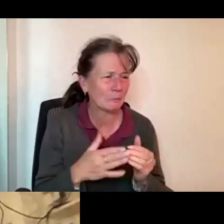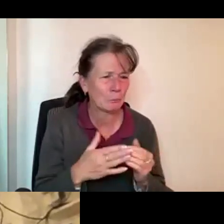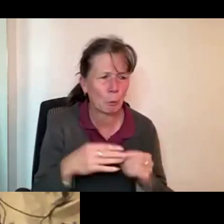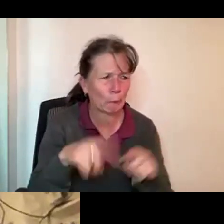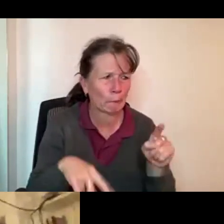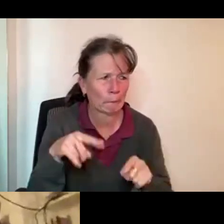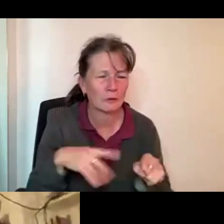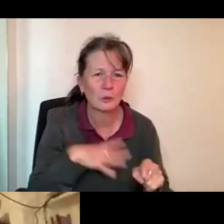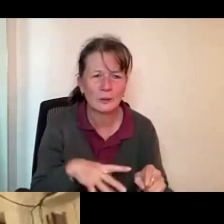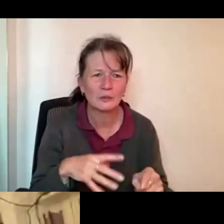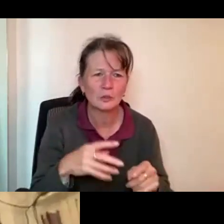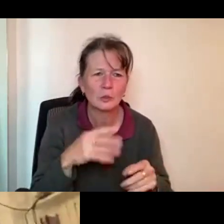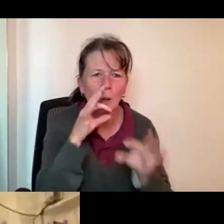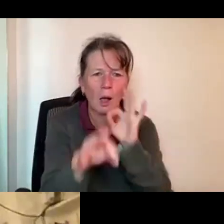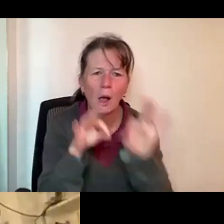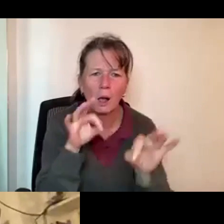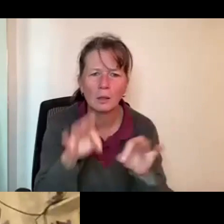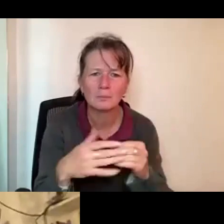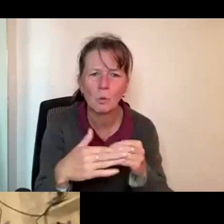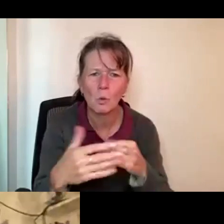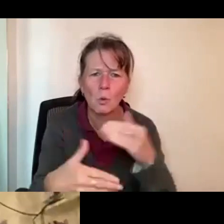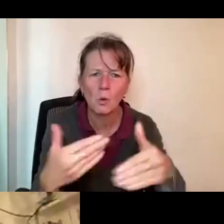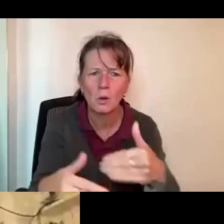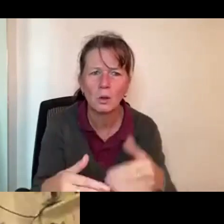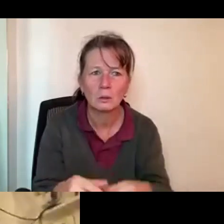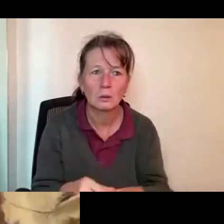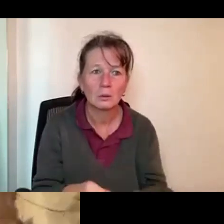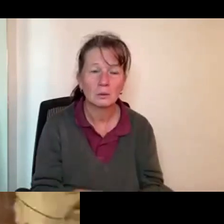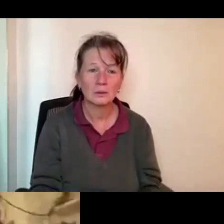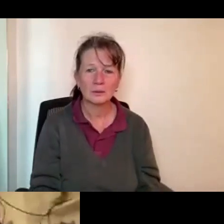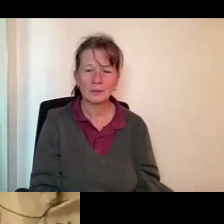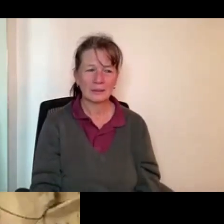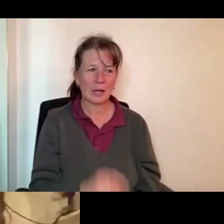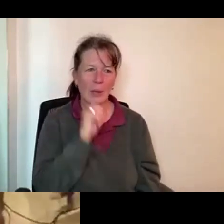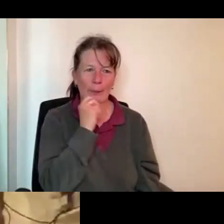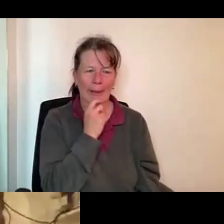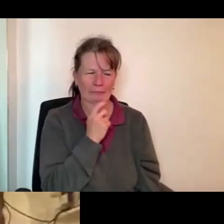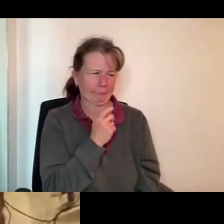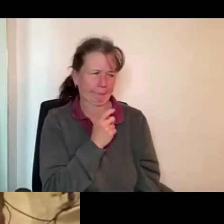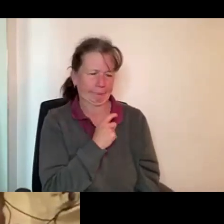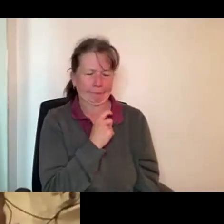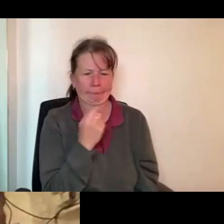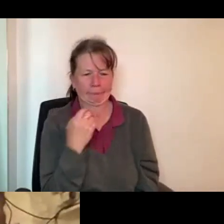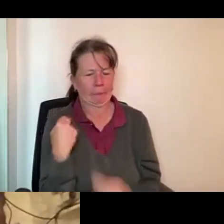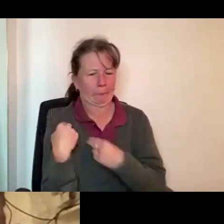I'm going to I'm going to cowardly throw it to Freddie and see what he says.